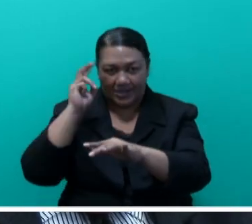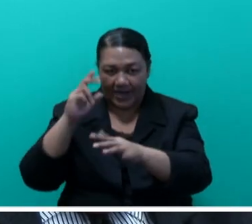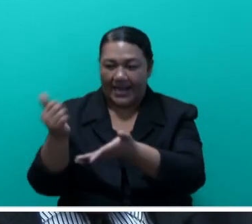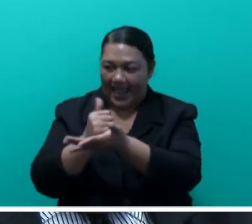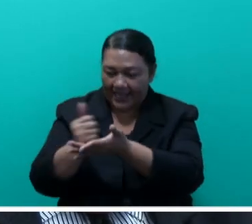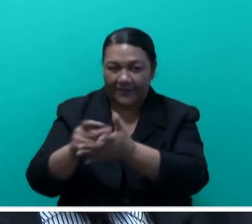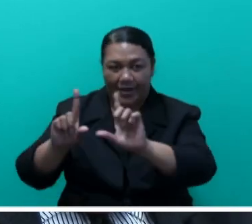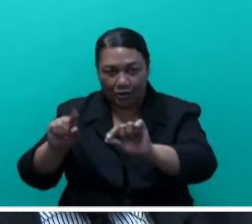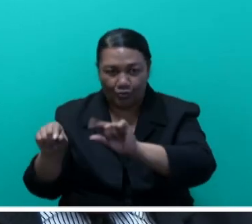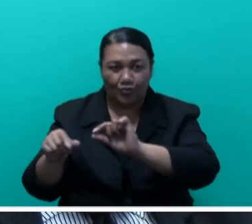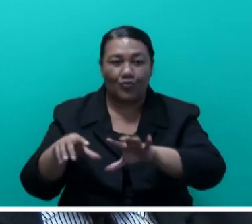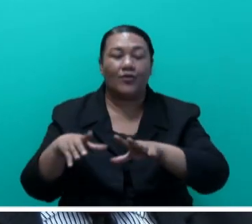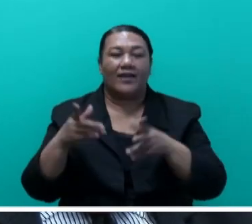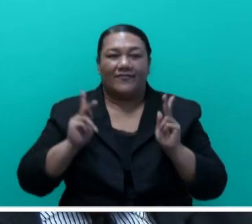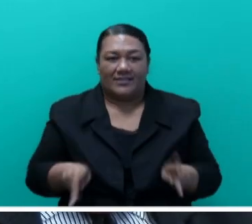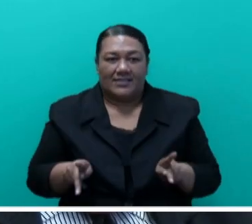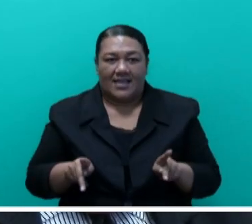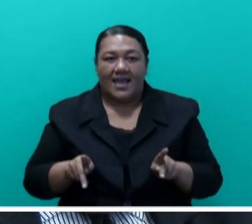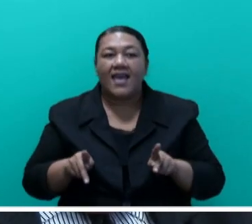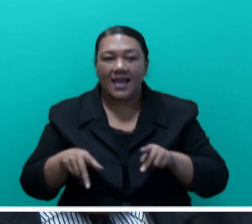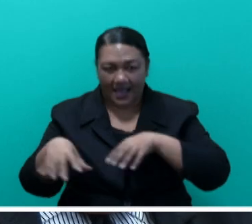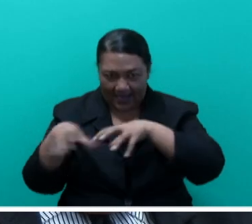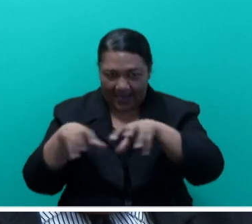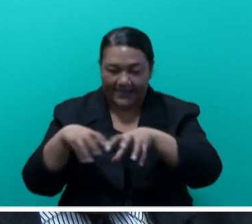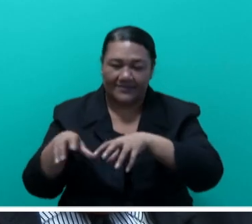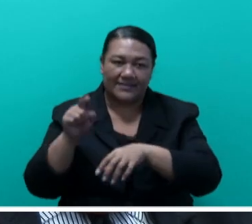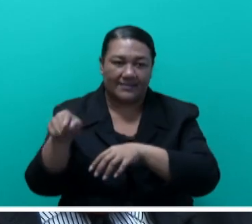and enjoy the benefits of physical activity.